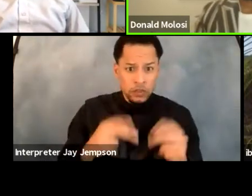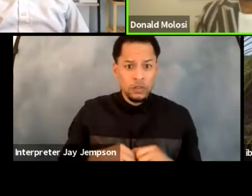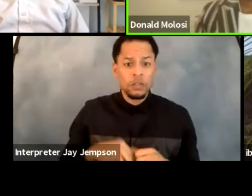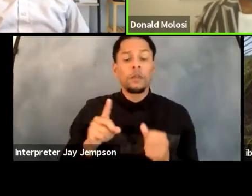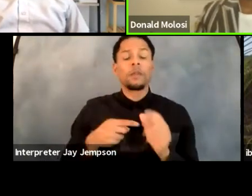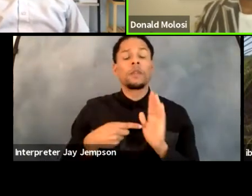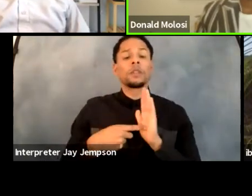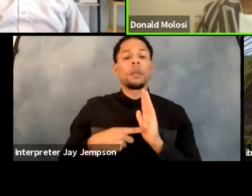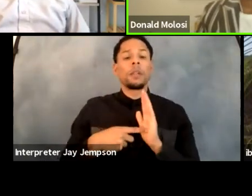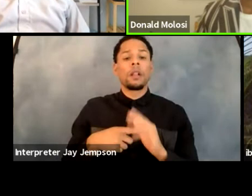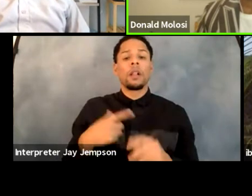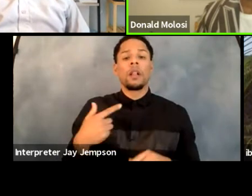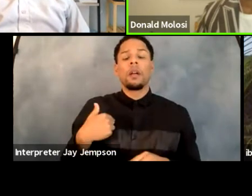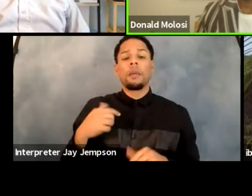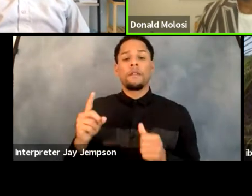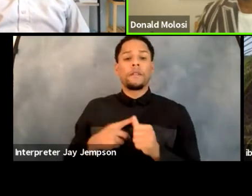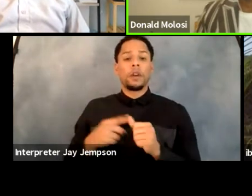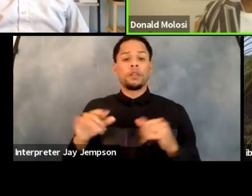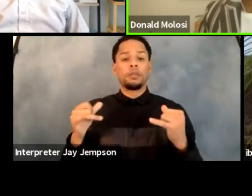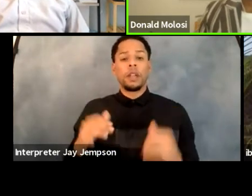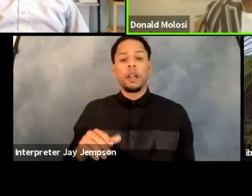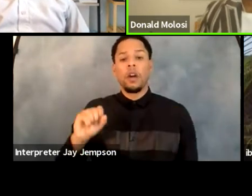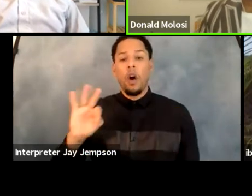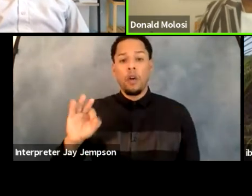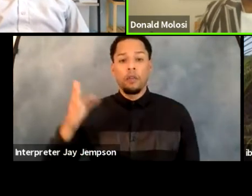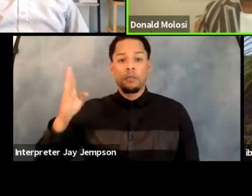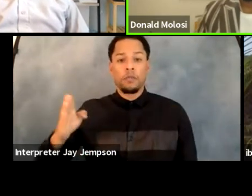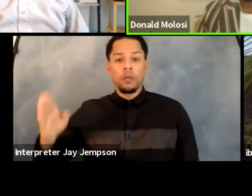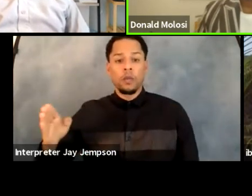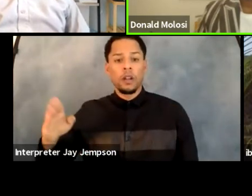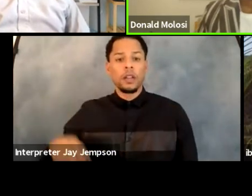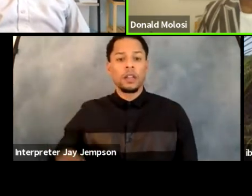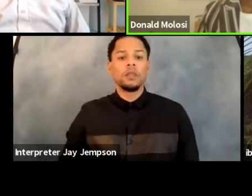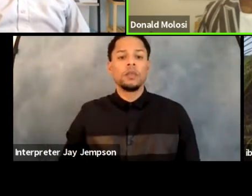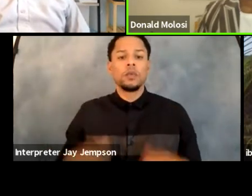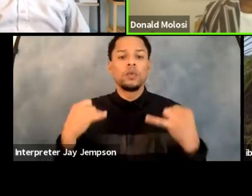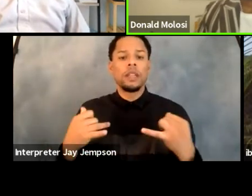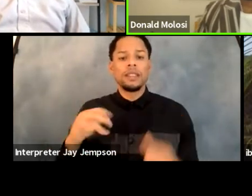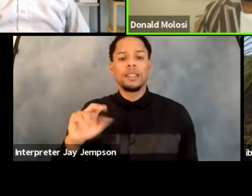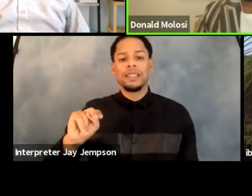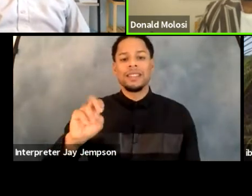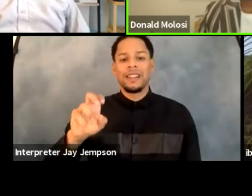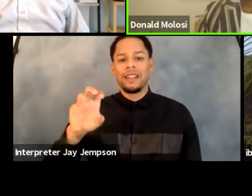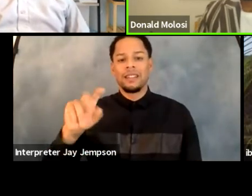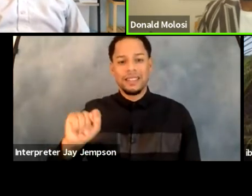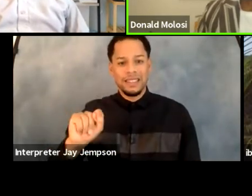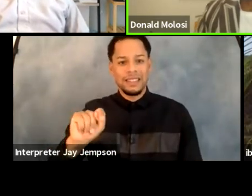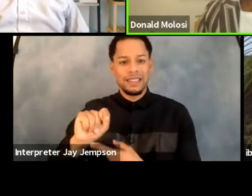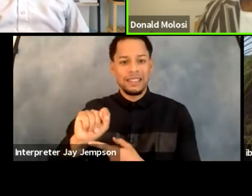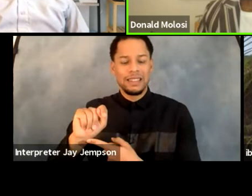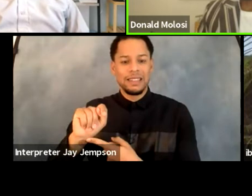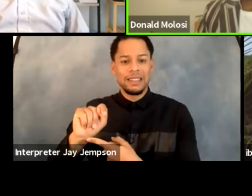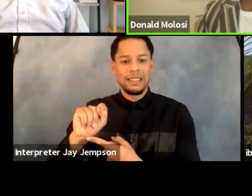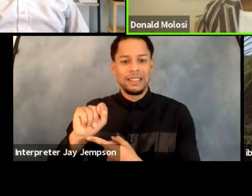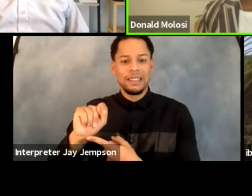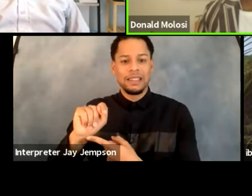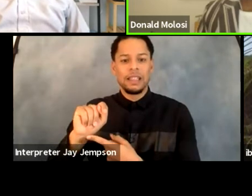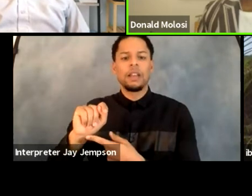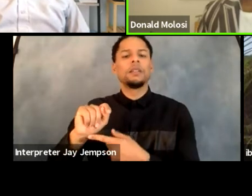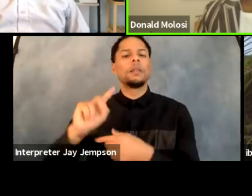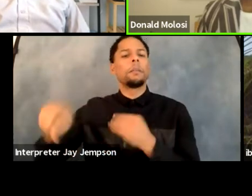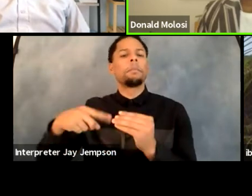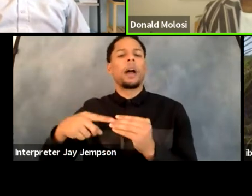was off Broadway was Today It's Me, which is a Ugandan play about the first public